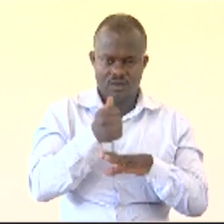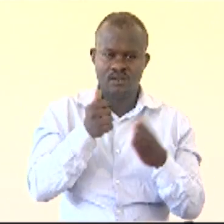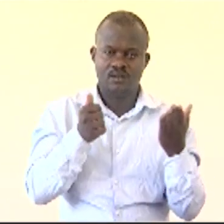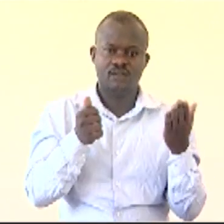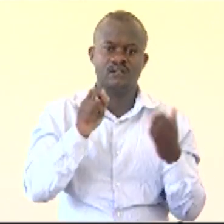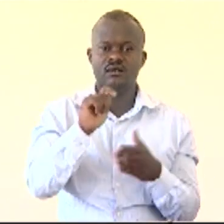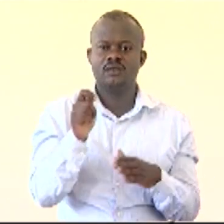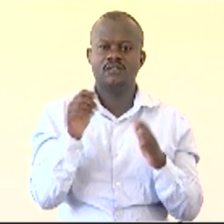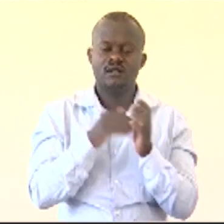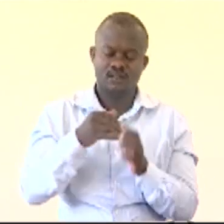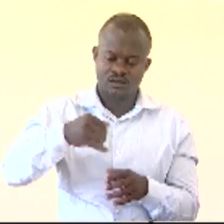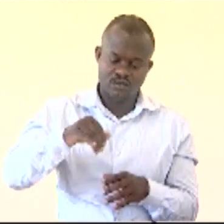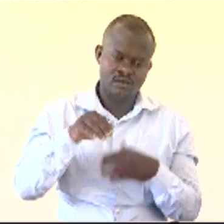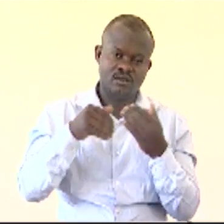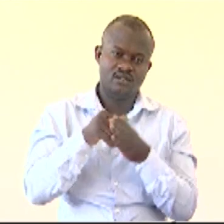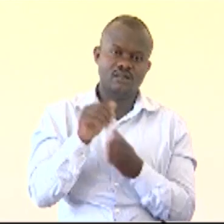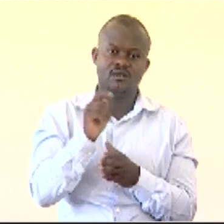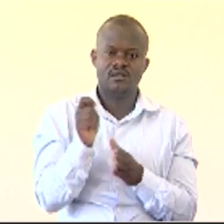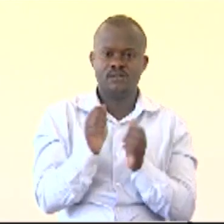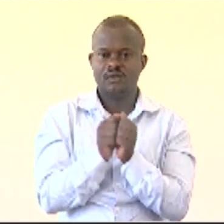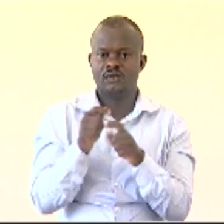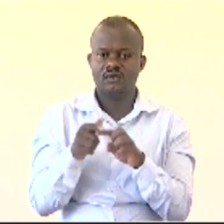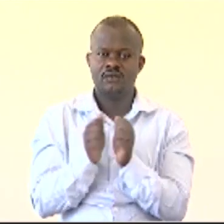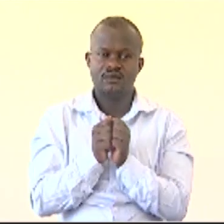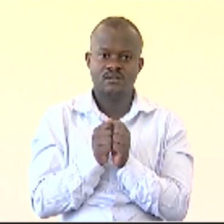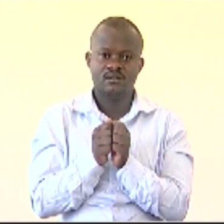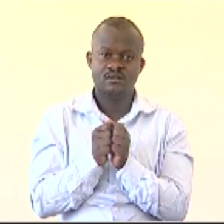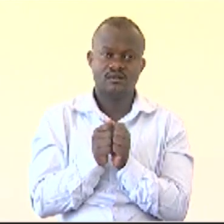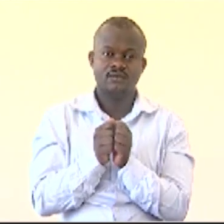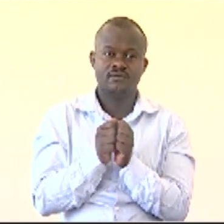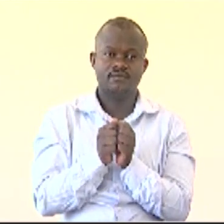even urine in toilets and even in the latrines.